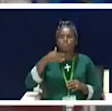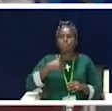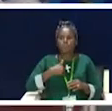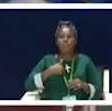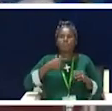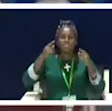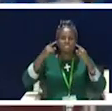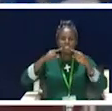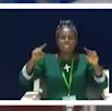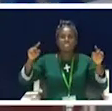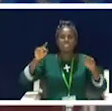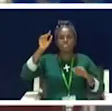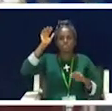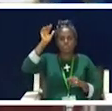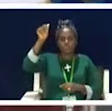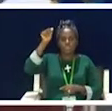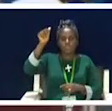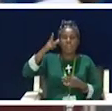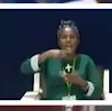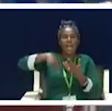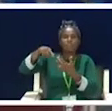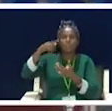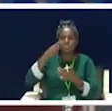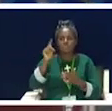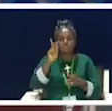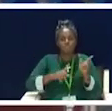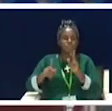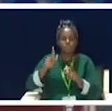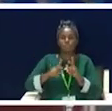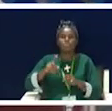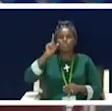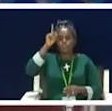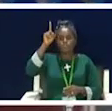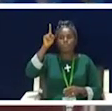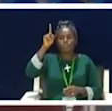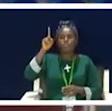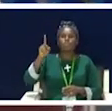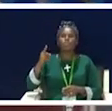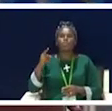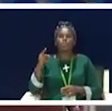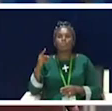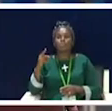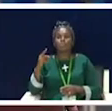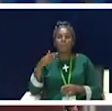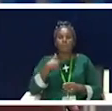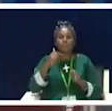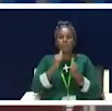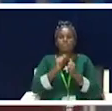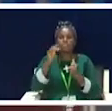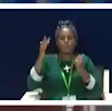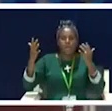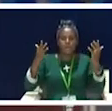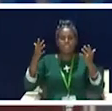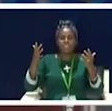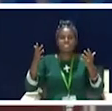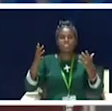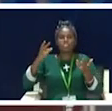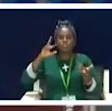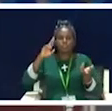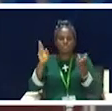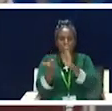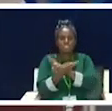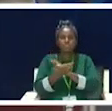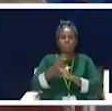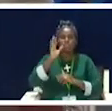strength among the people. You have with your hand redeemed your